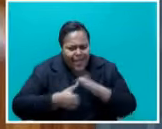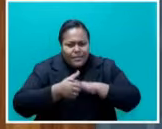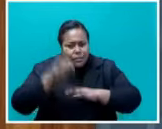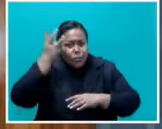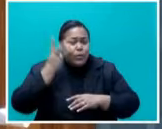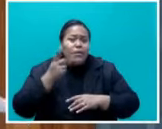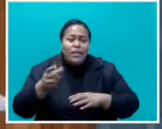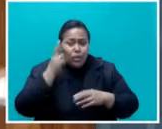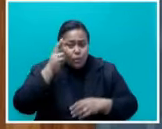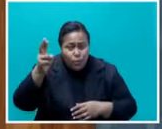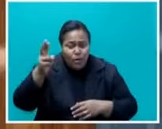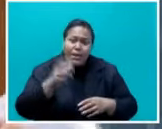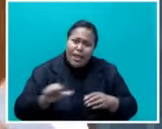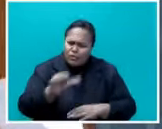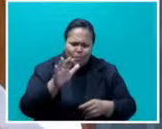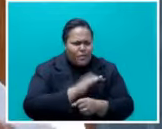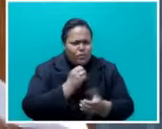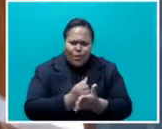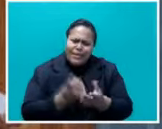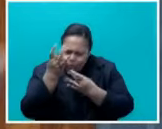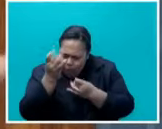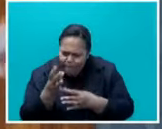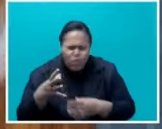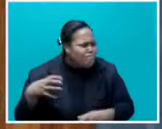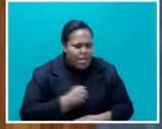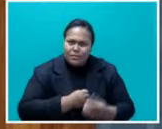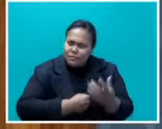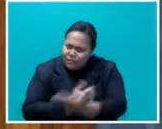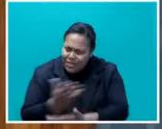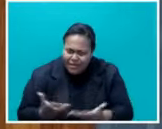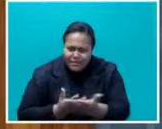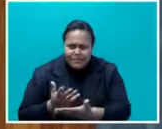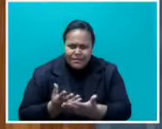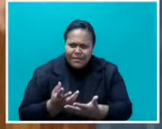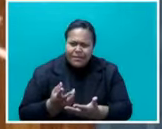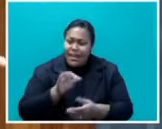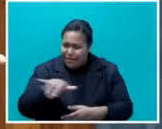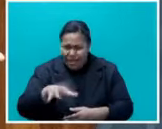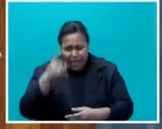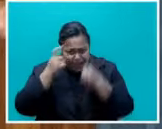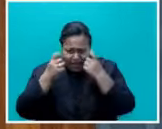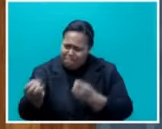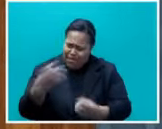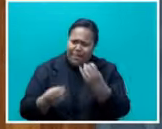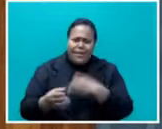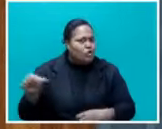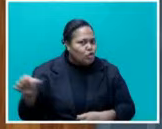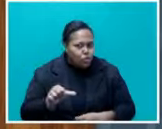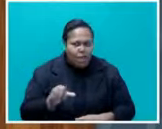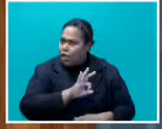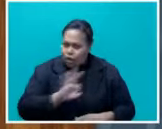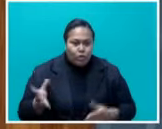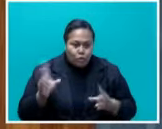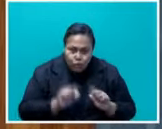ensure that they are informed of this? You need to consult and get their views on this. But they're not doing this, Honourable Speaker. They're trying to bring this